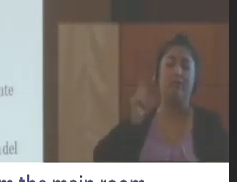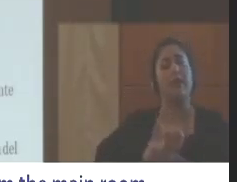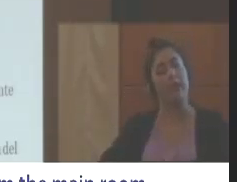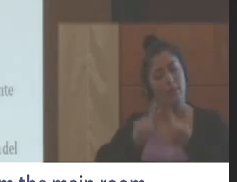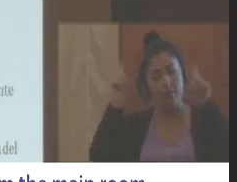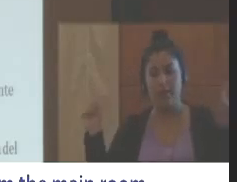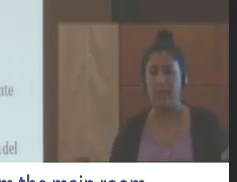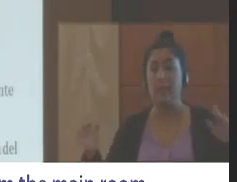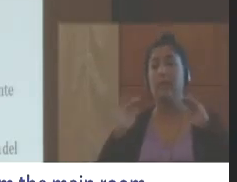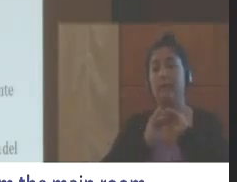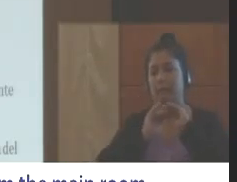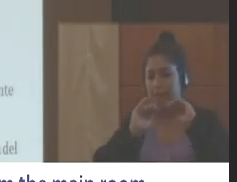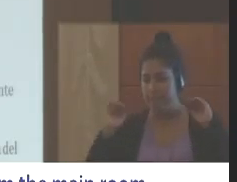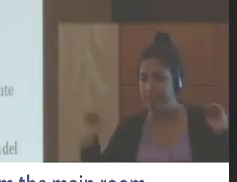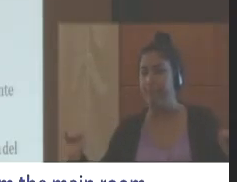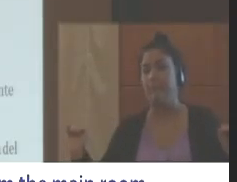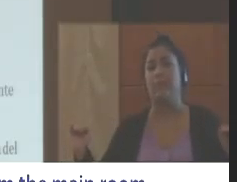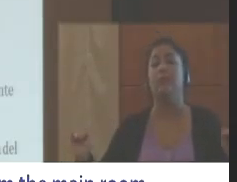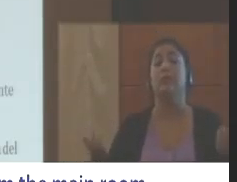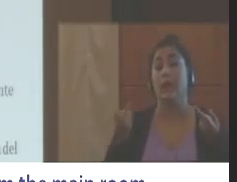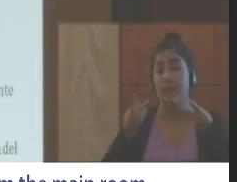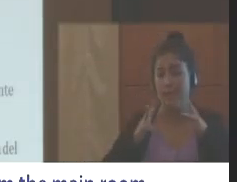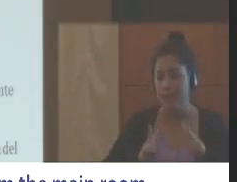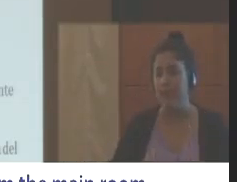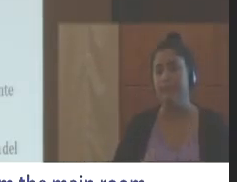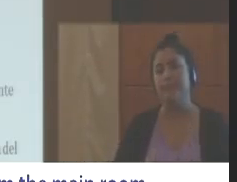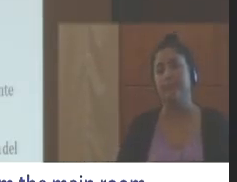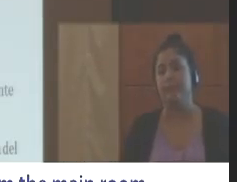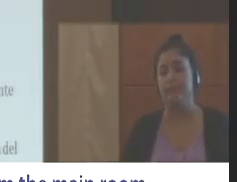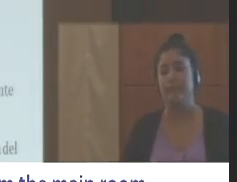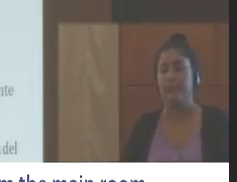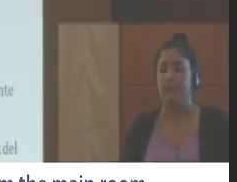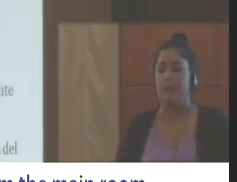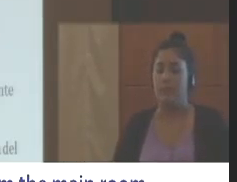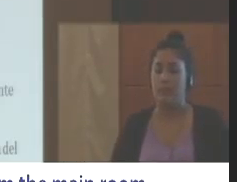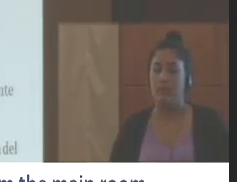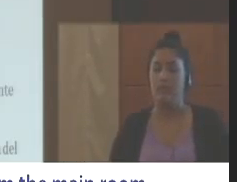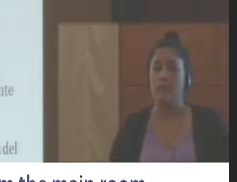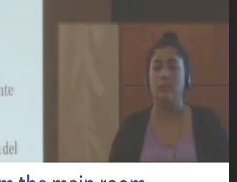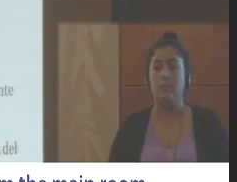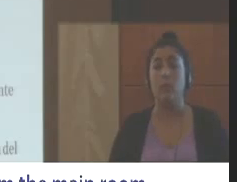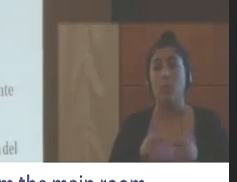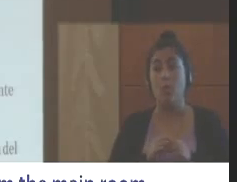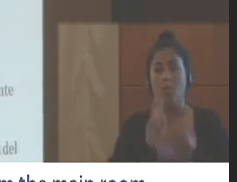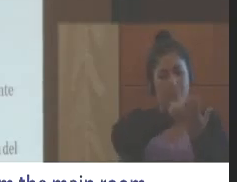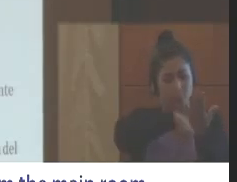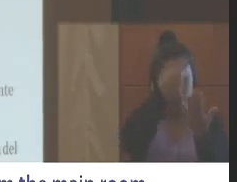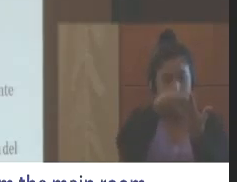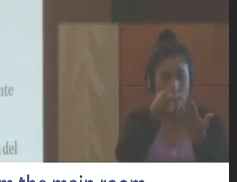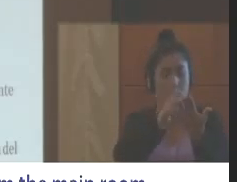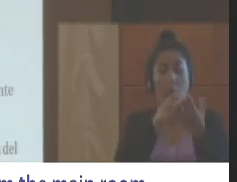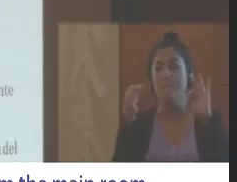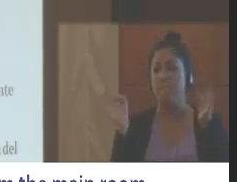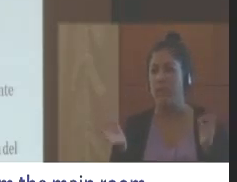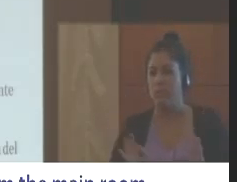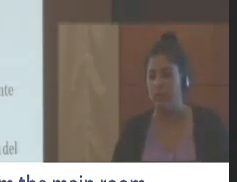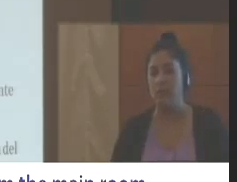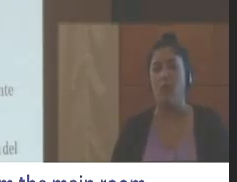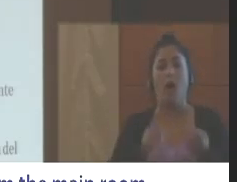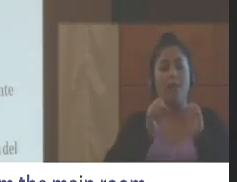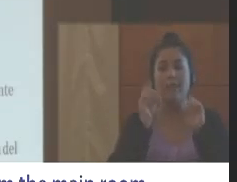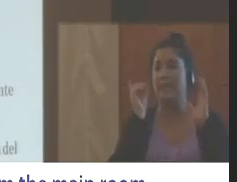for multi-sectorial cross-sectional development. At the same time, we created this budgetary program where we